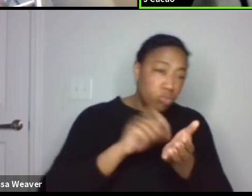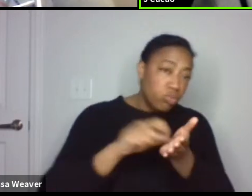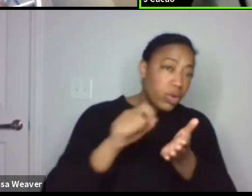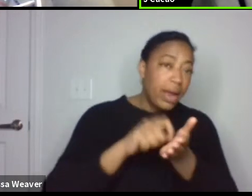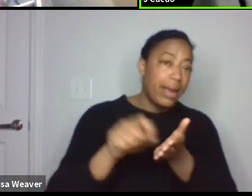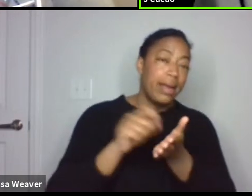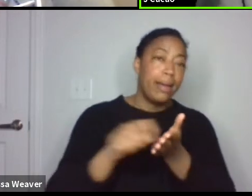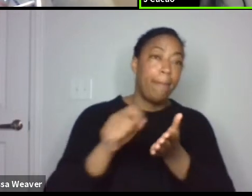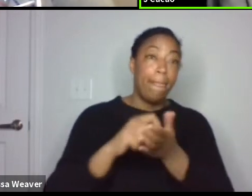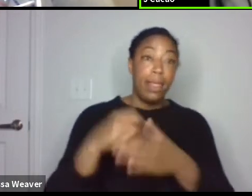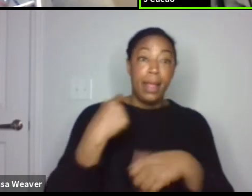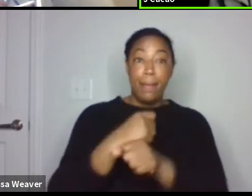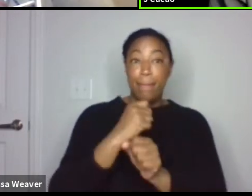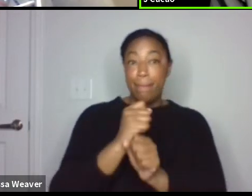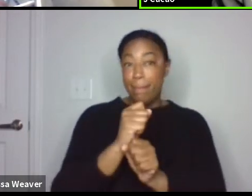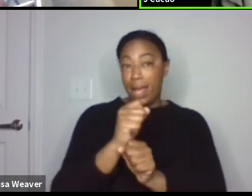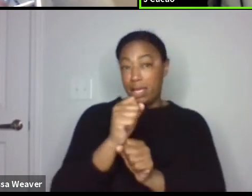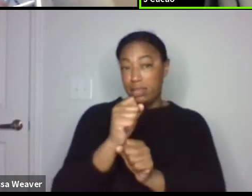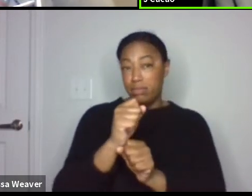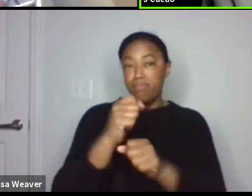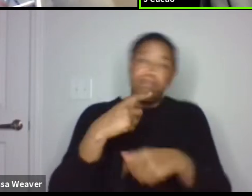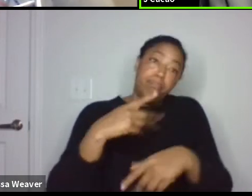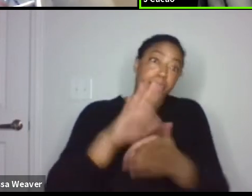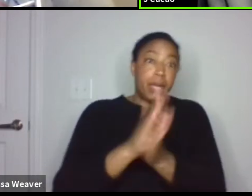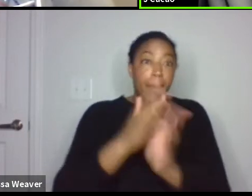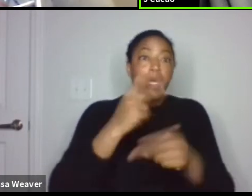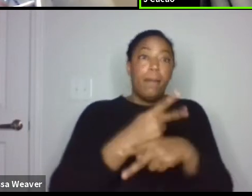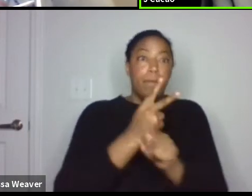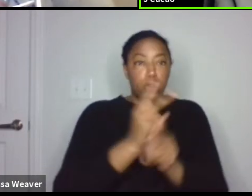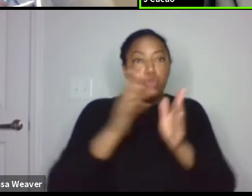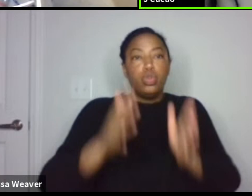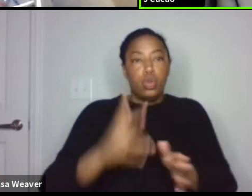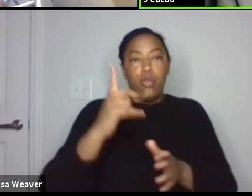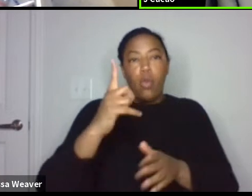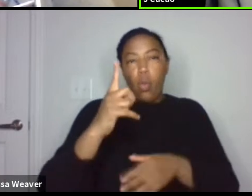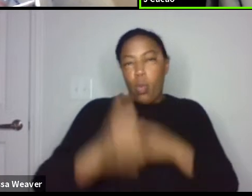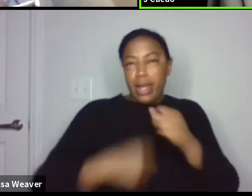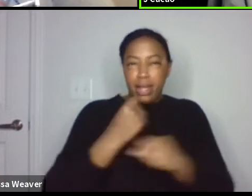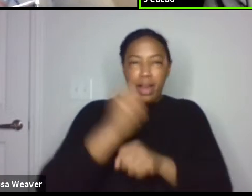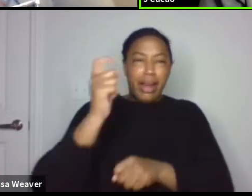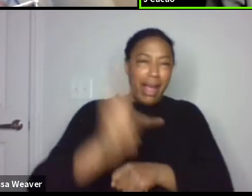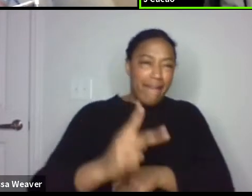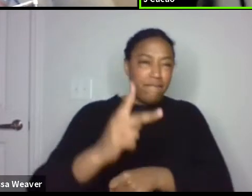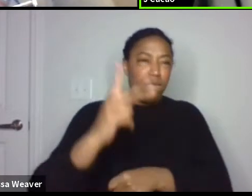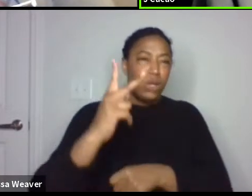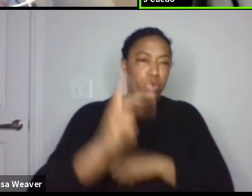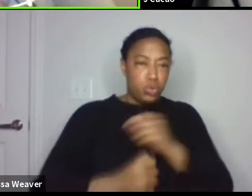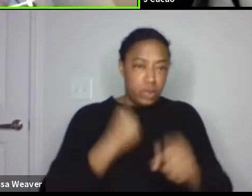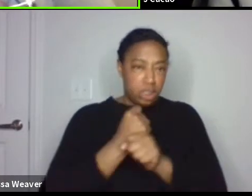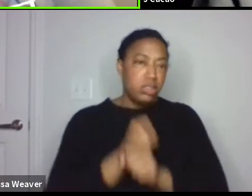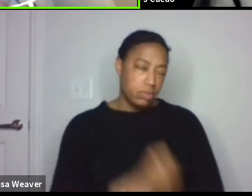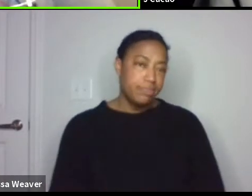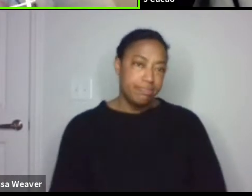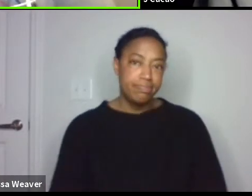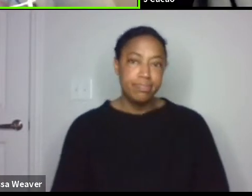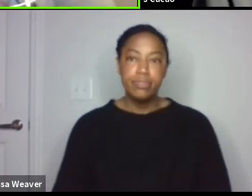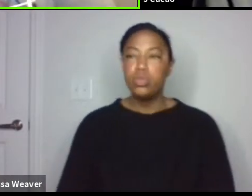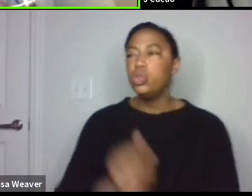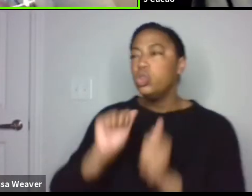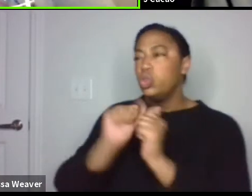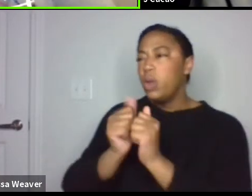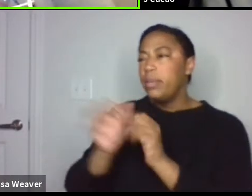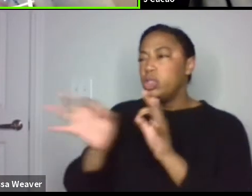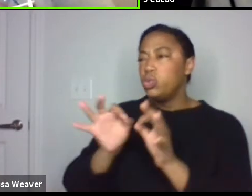then producing, I've been learning to produce for the past probably about a year and a half, 2 years, something like that. So how would you describe your